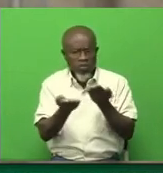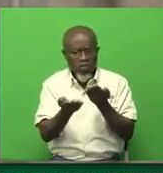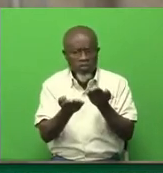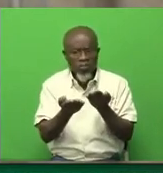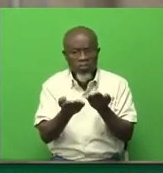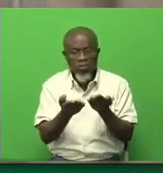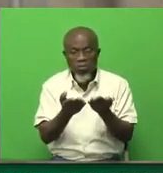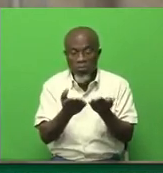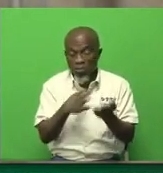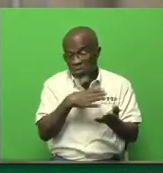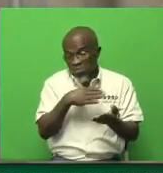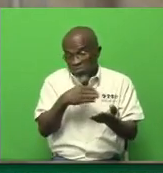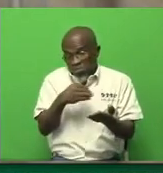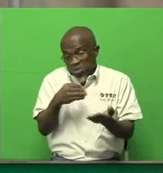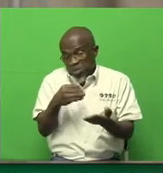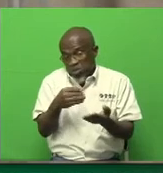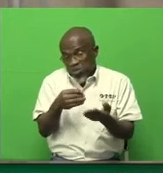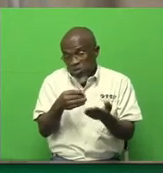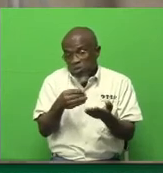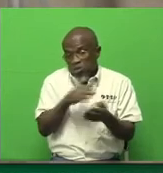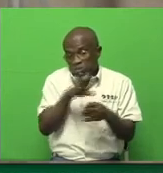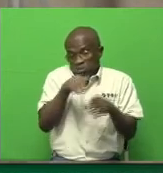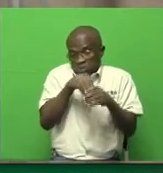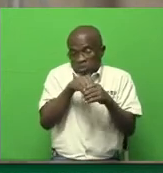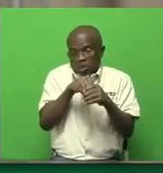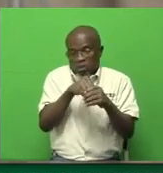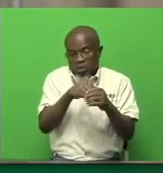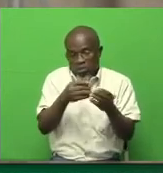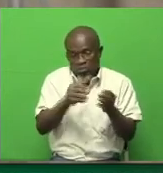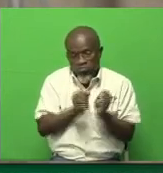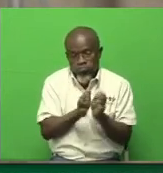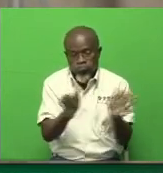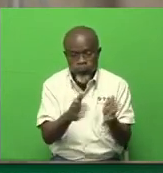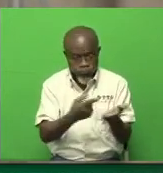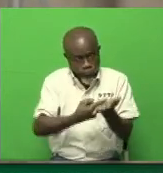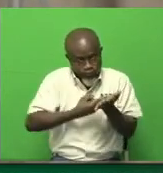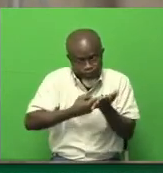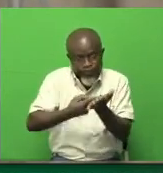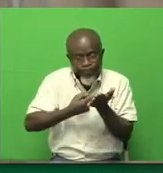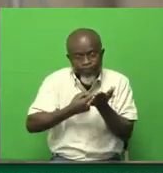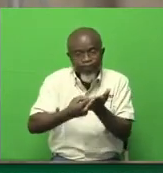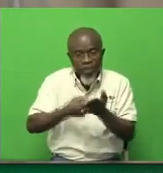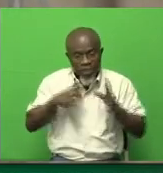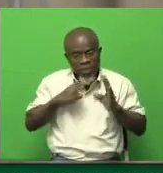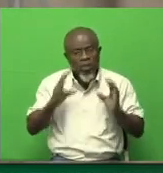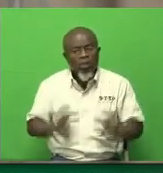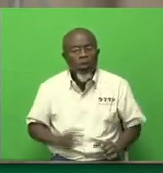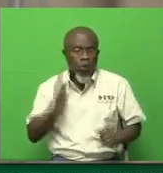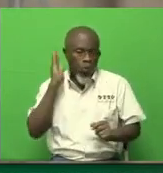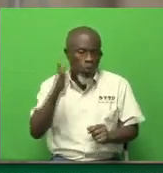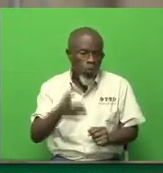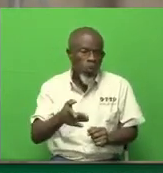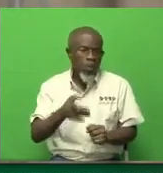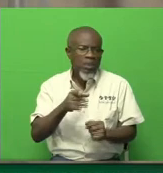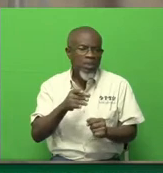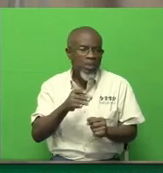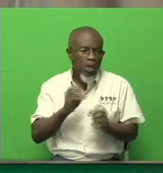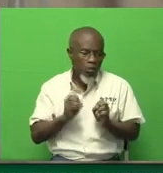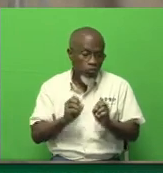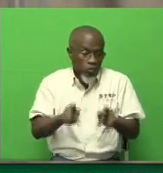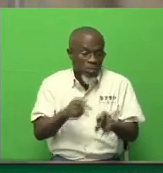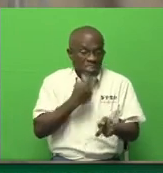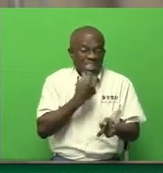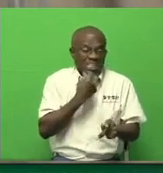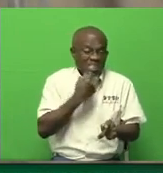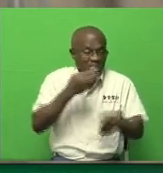Deputy speaker to the public consultation citizens will have the opportunity to see whether or not they are satisfied and whether or not